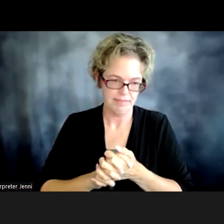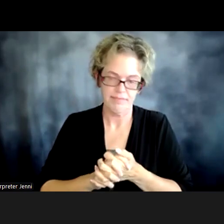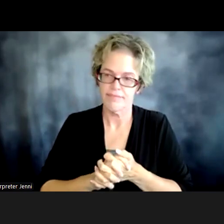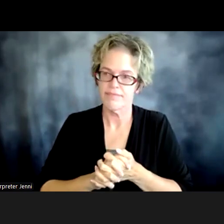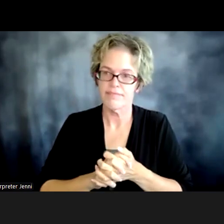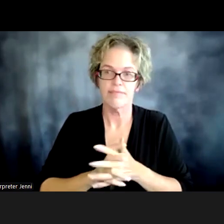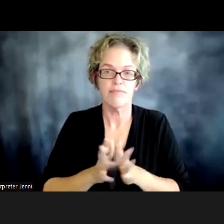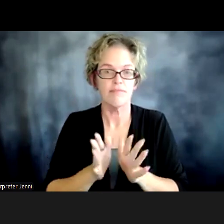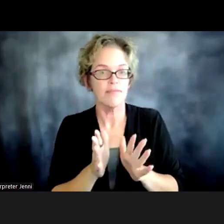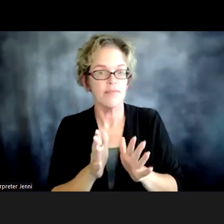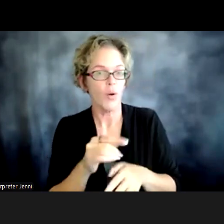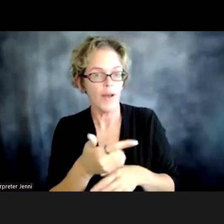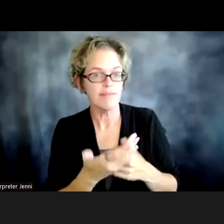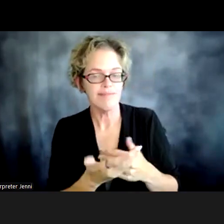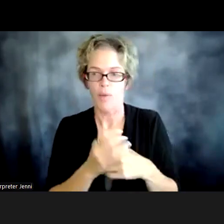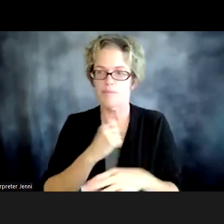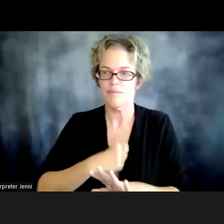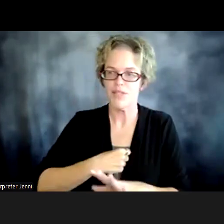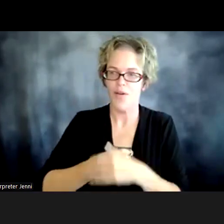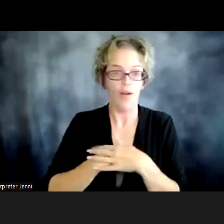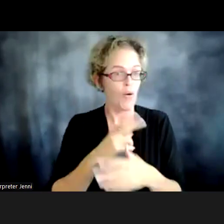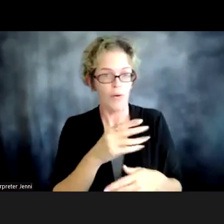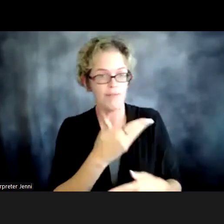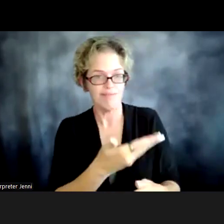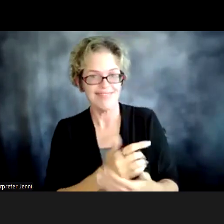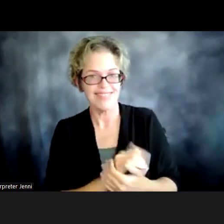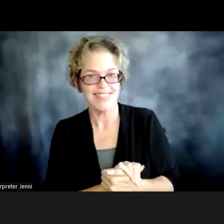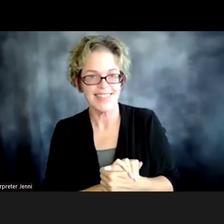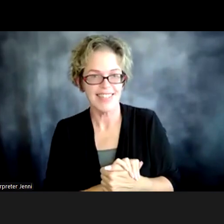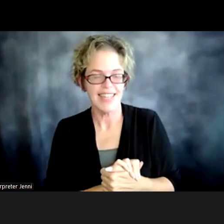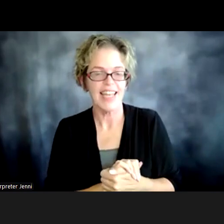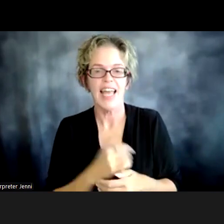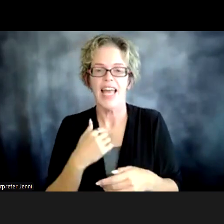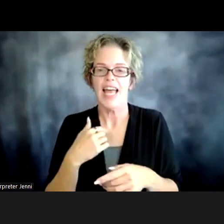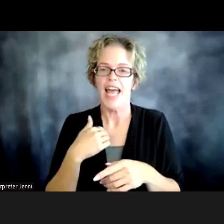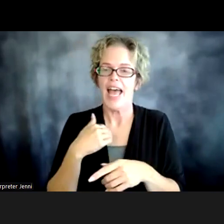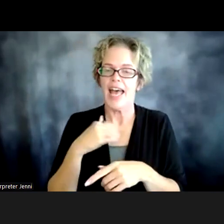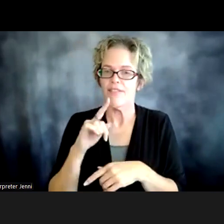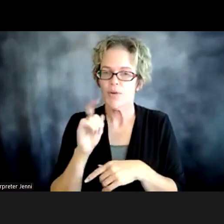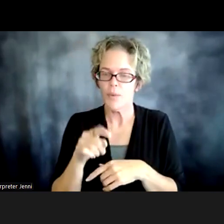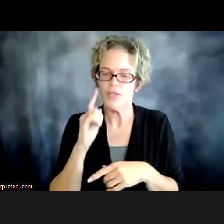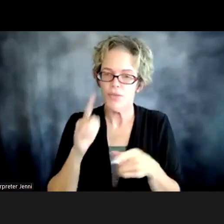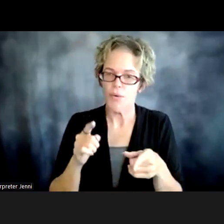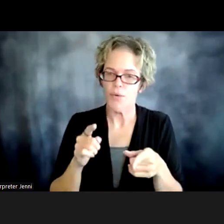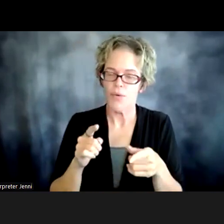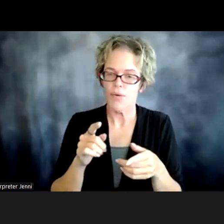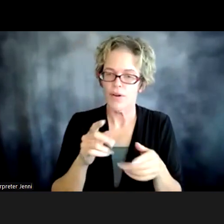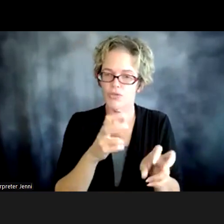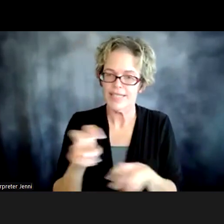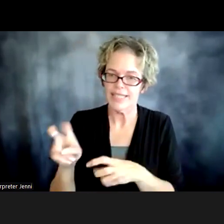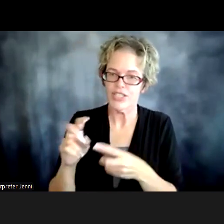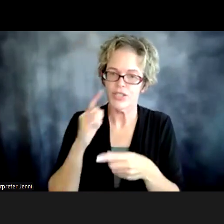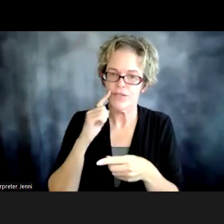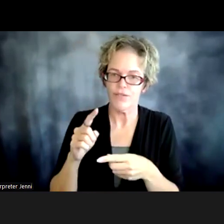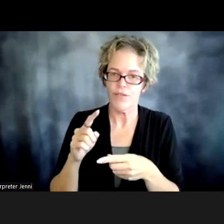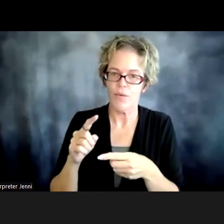And then, oh, go ahead. Oh, sorry. No, you're fine. And then there's a question on timeline for transitioning from provisional enrollment management